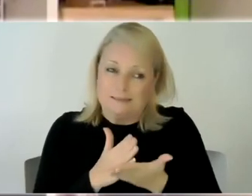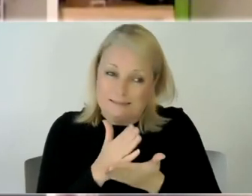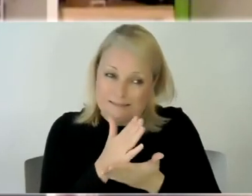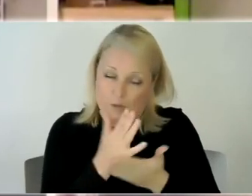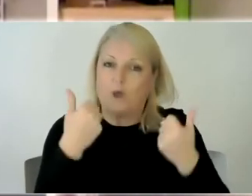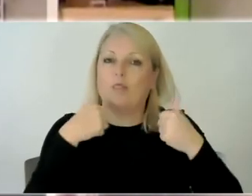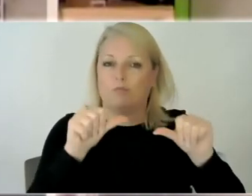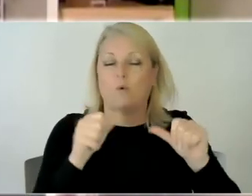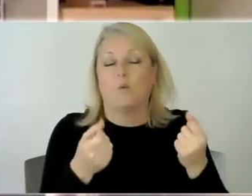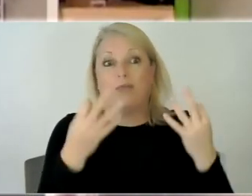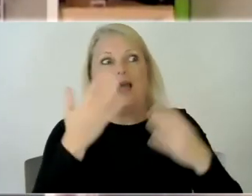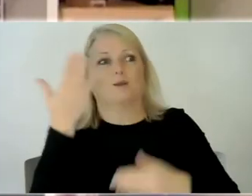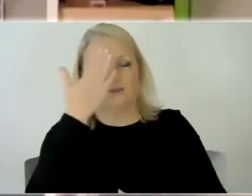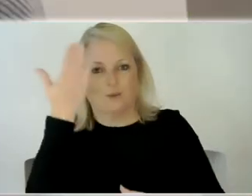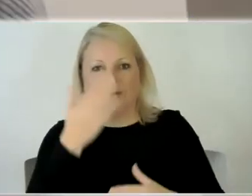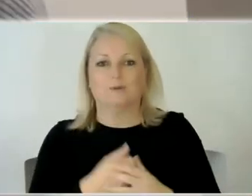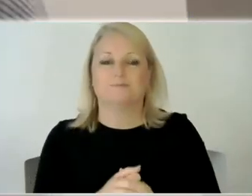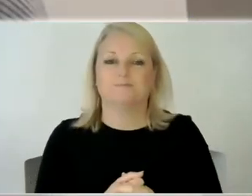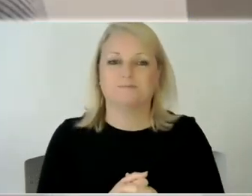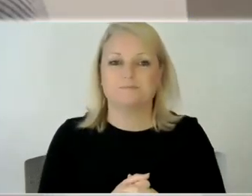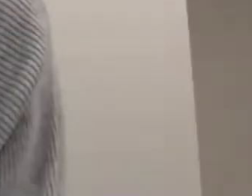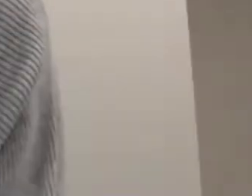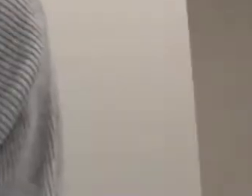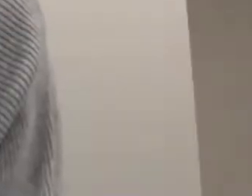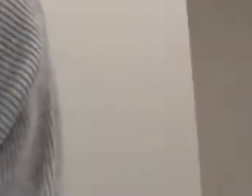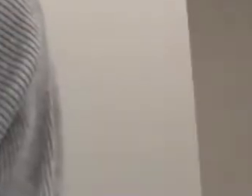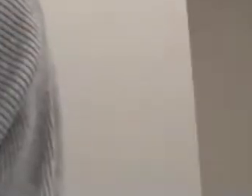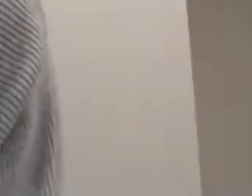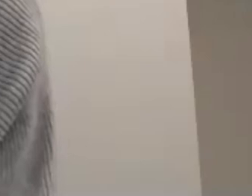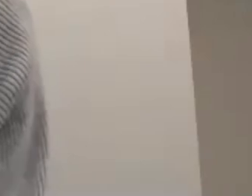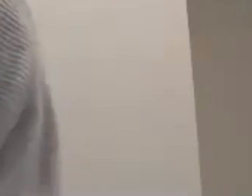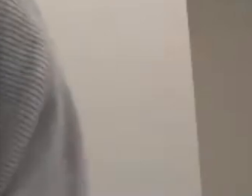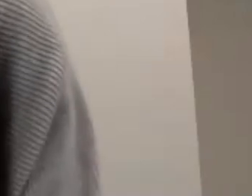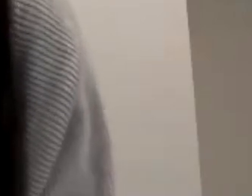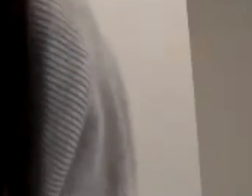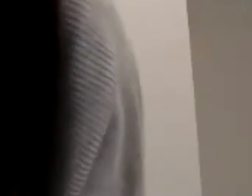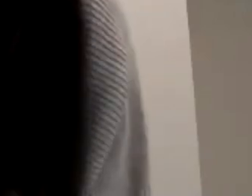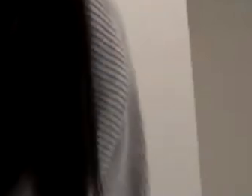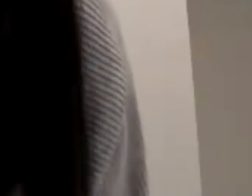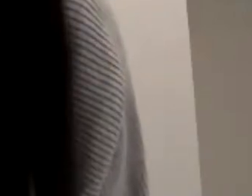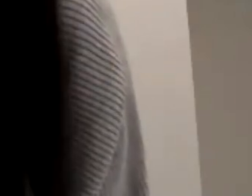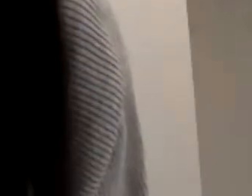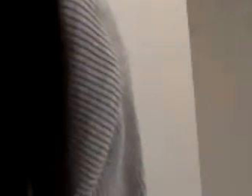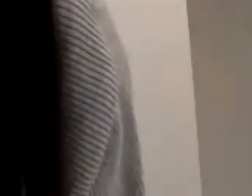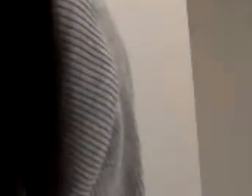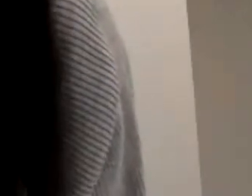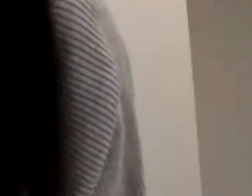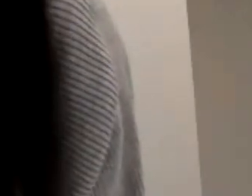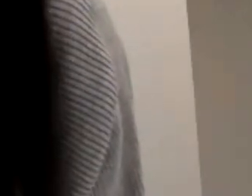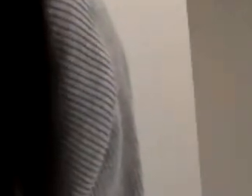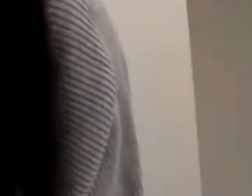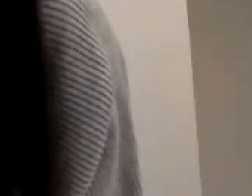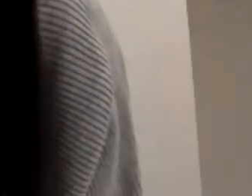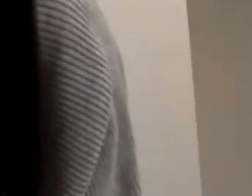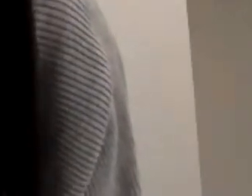of no school so yeah you did an amazing job i think a lot of people um yeah struggled through it as